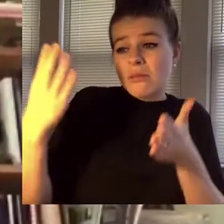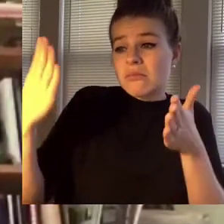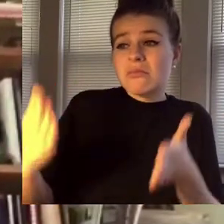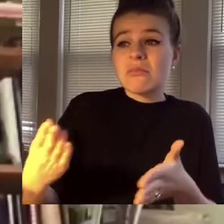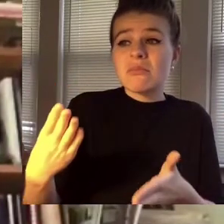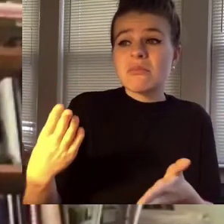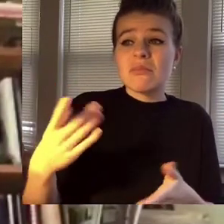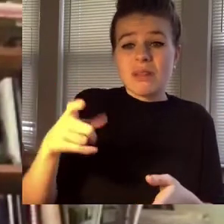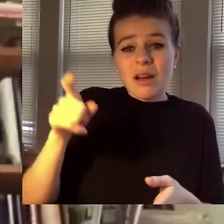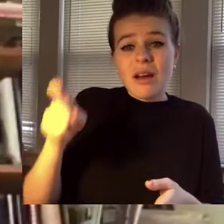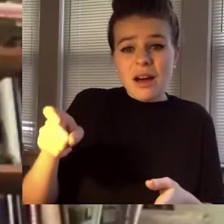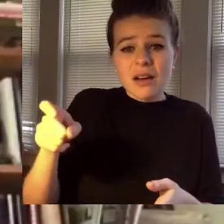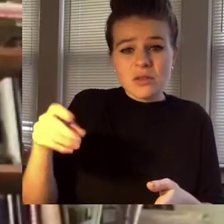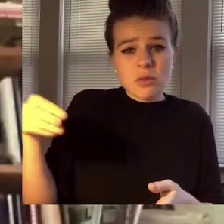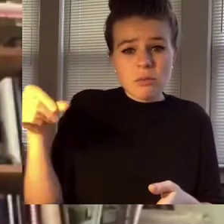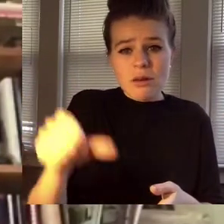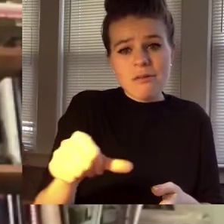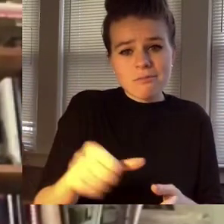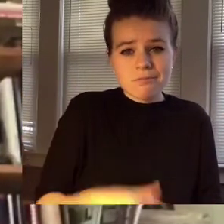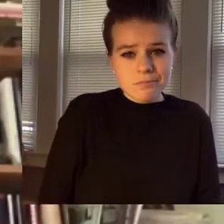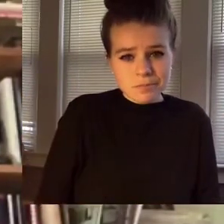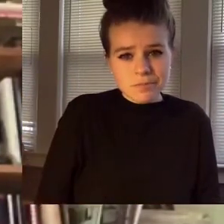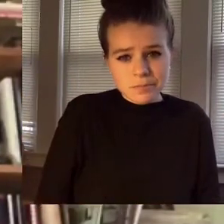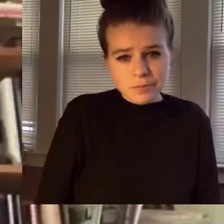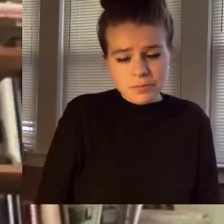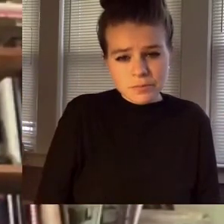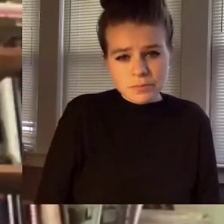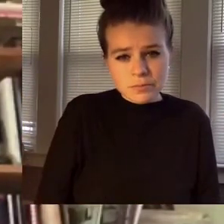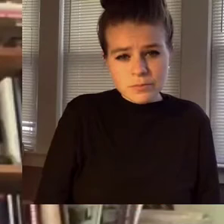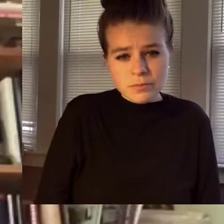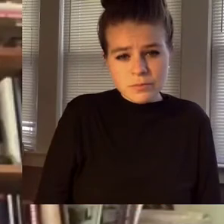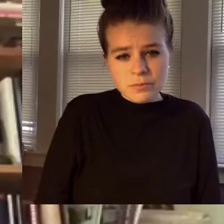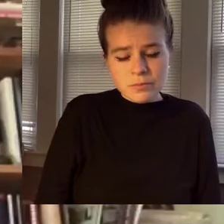pay, as they say.